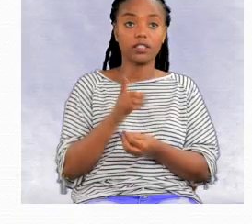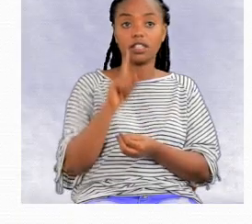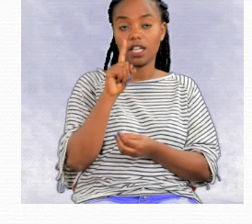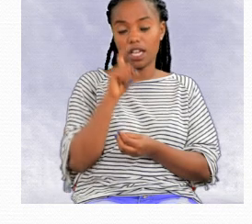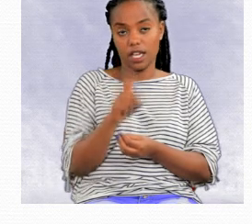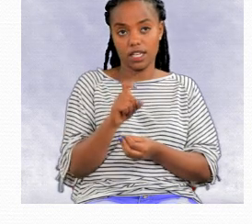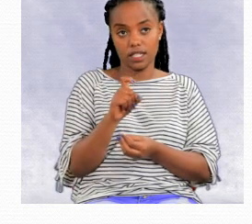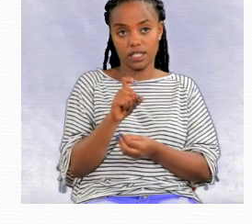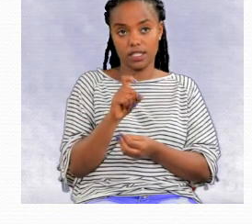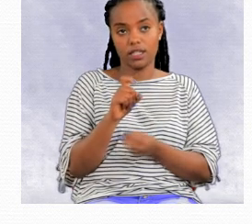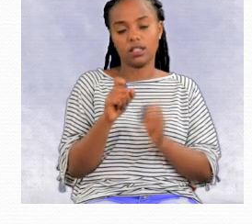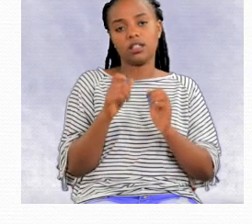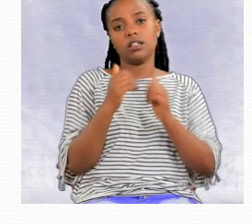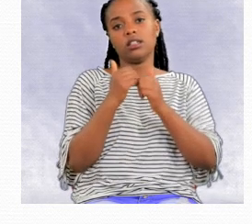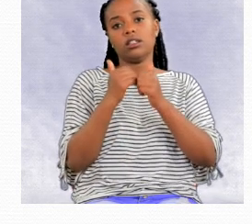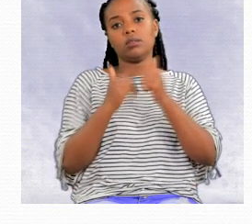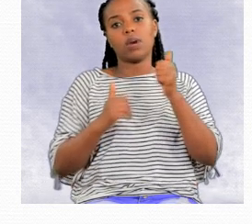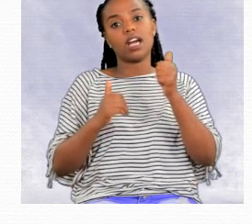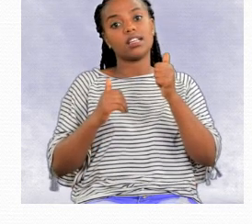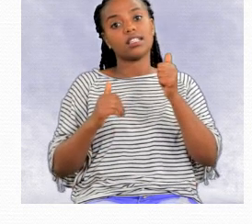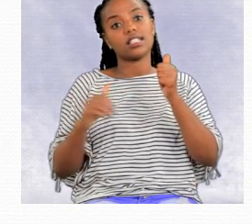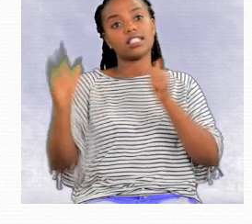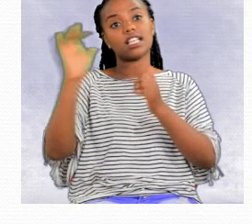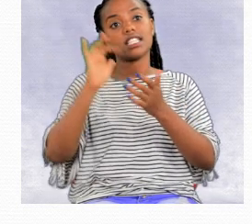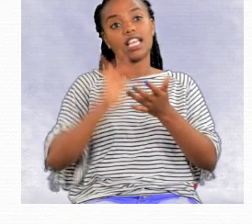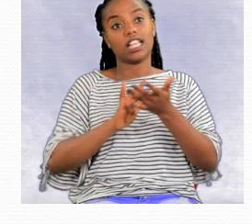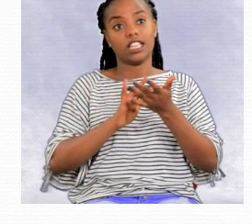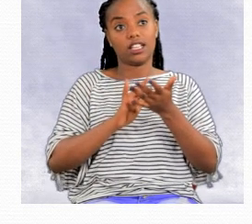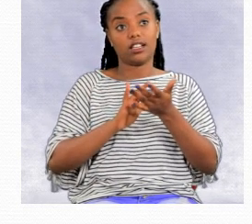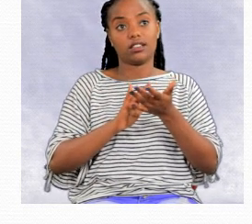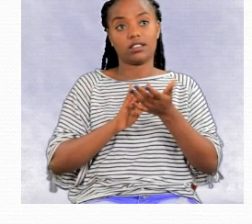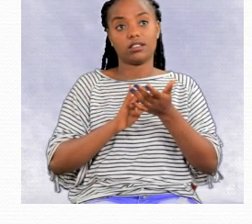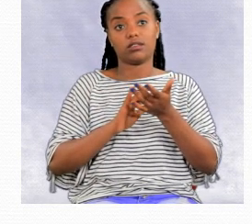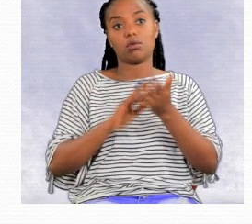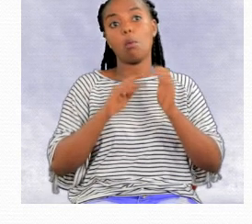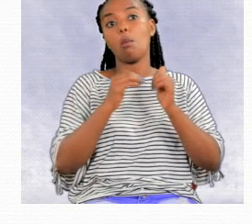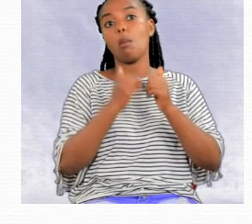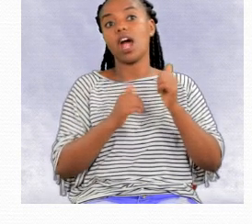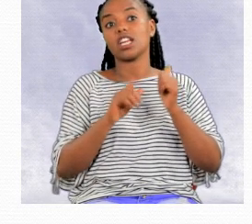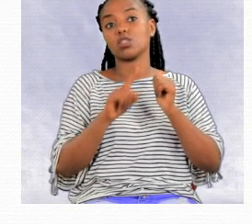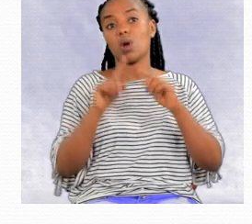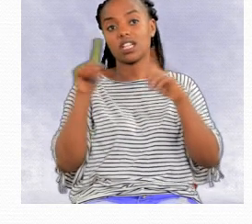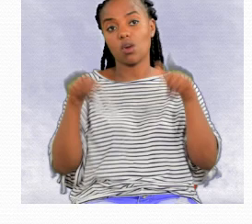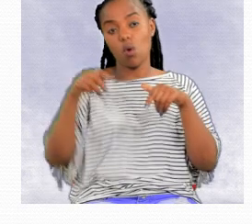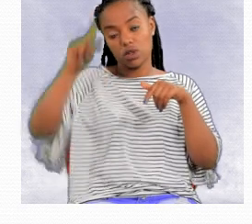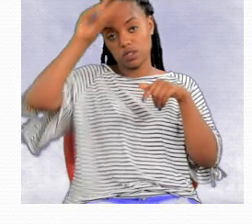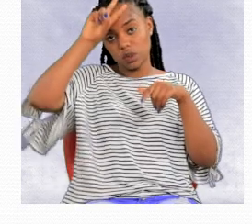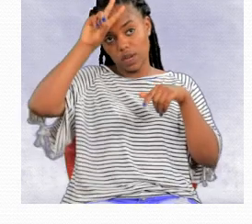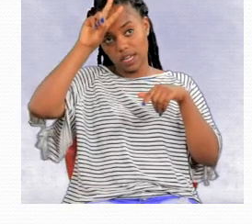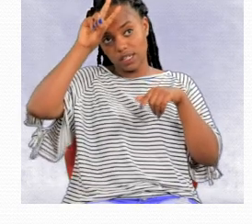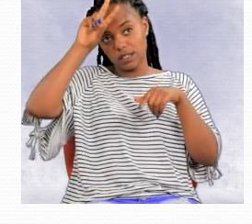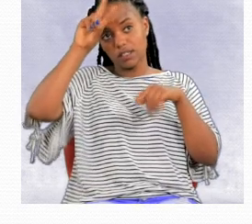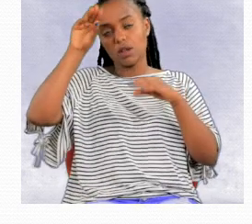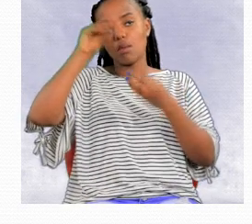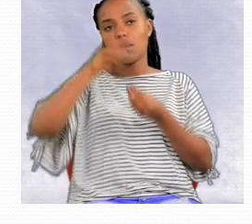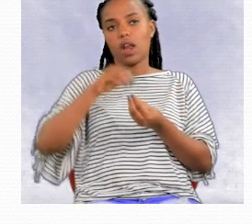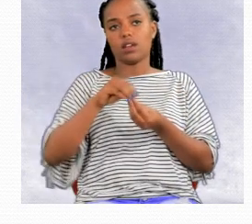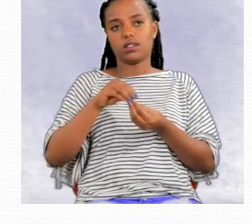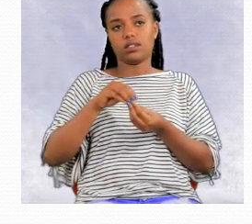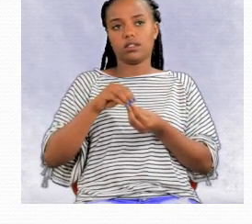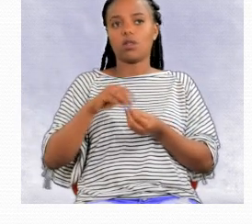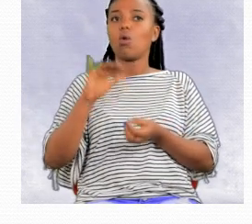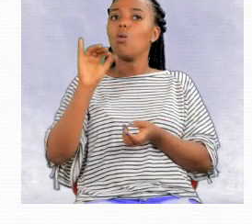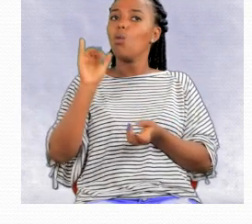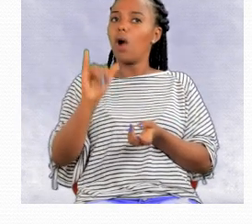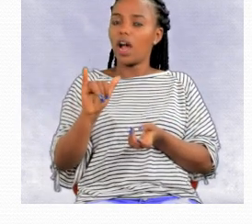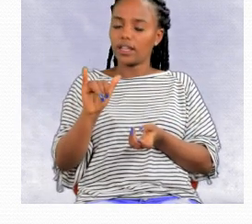x minus center coordinate, this is -1, the whole squared, plus